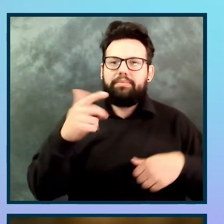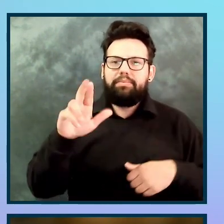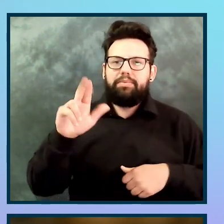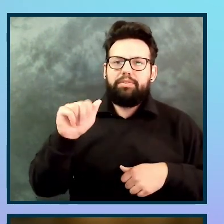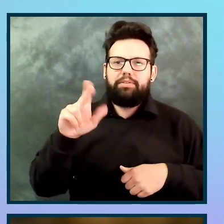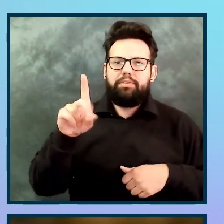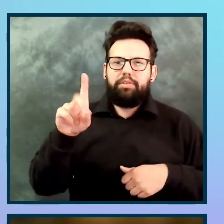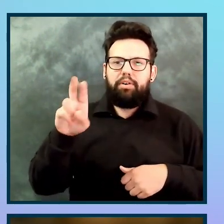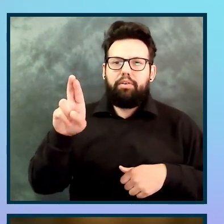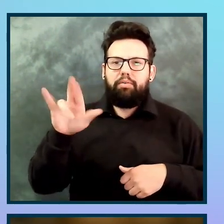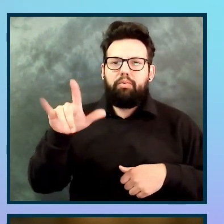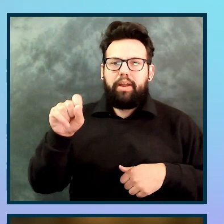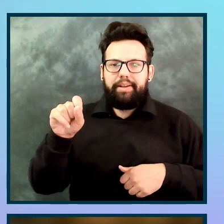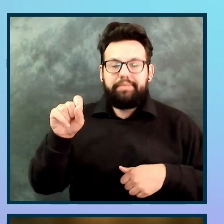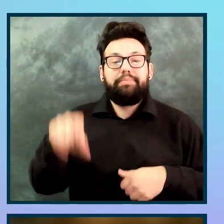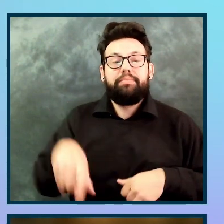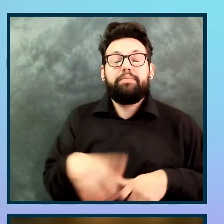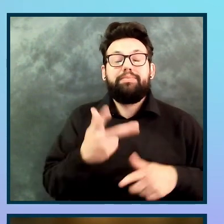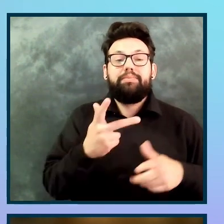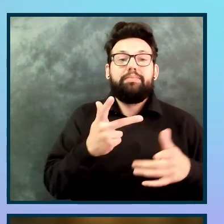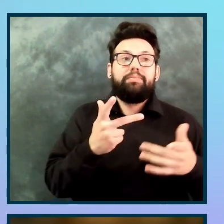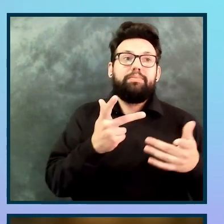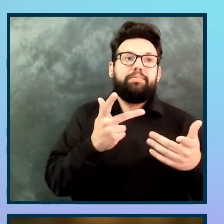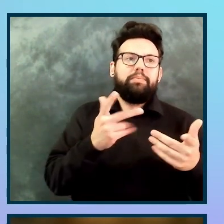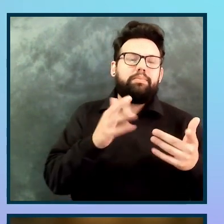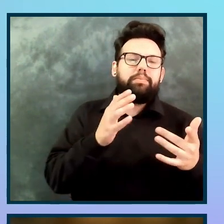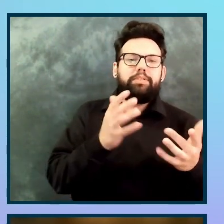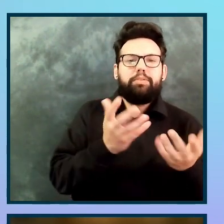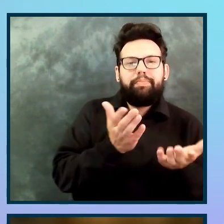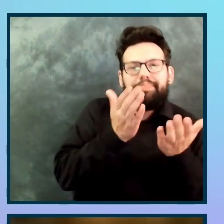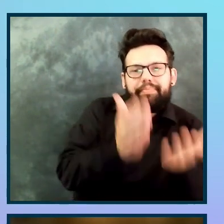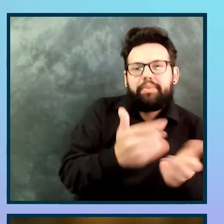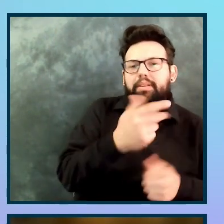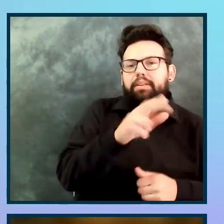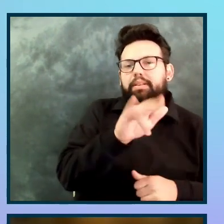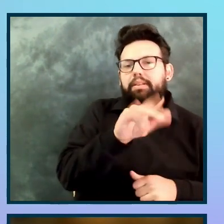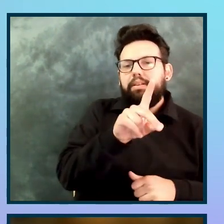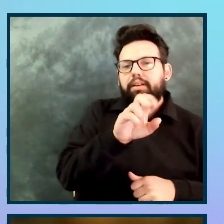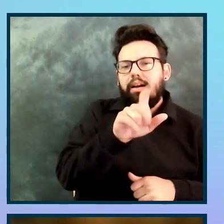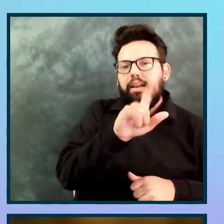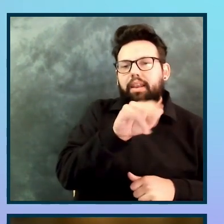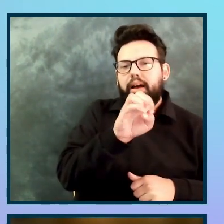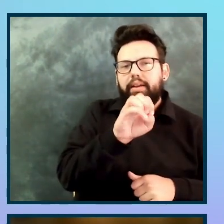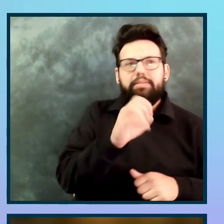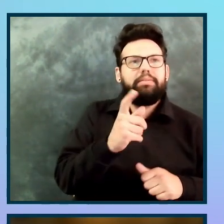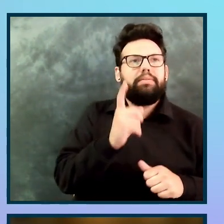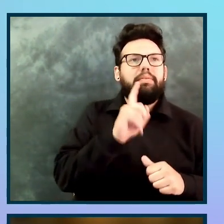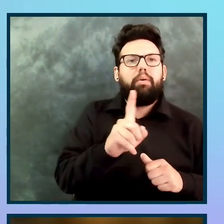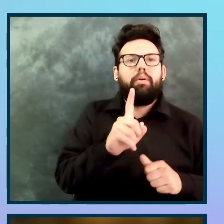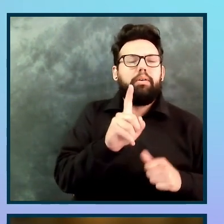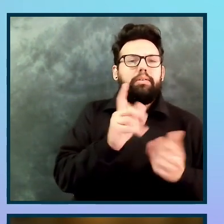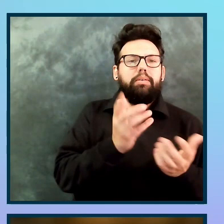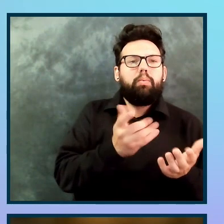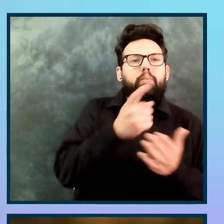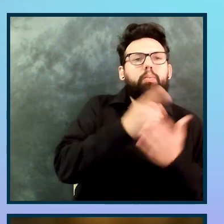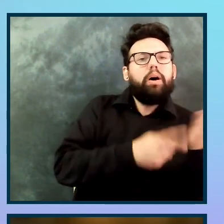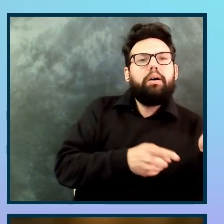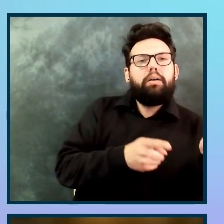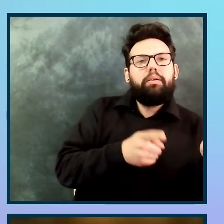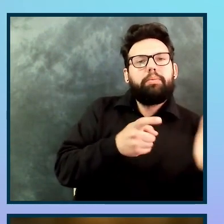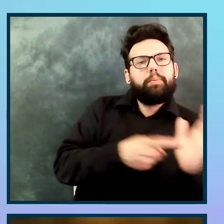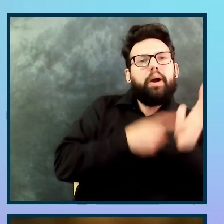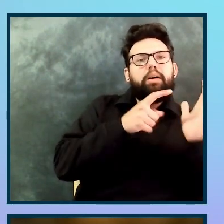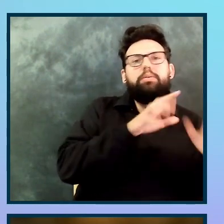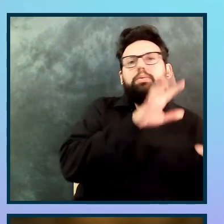the guidelines tell us what we need to bear in mind, how we need to design or develop our software or